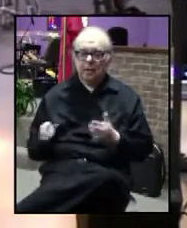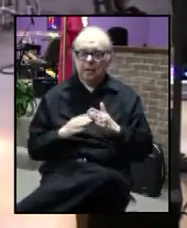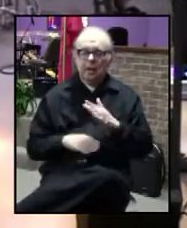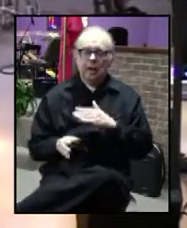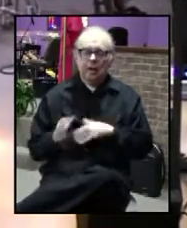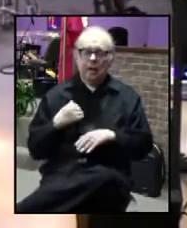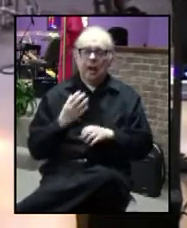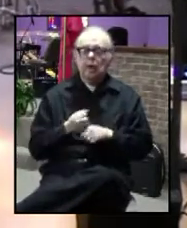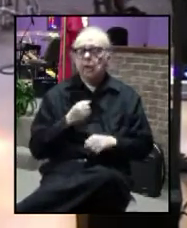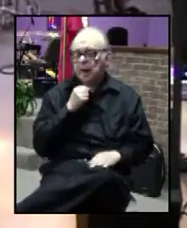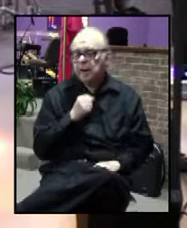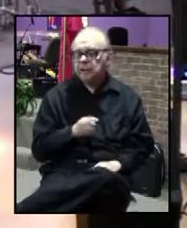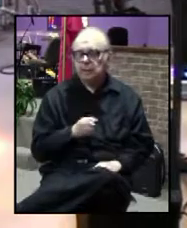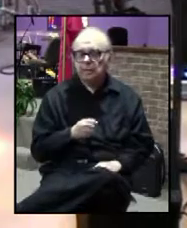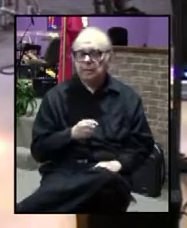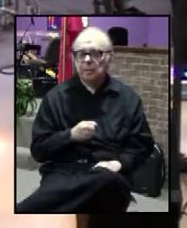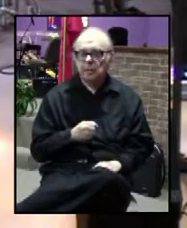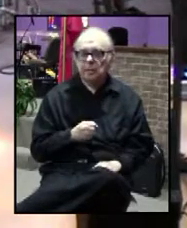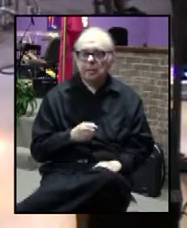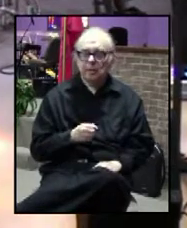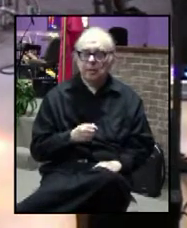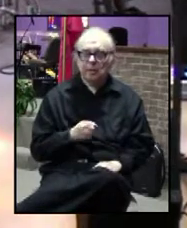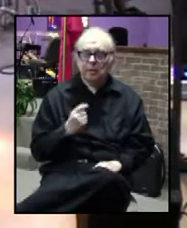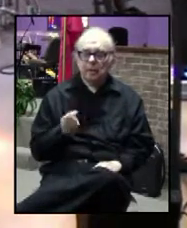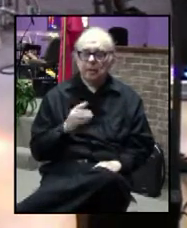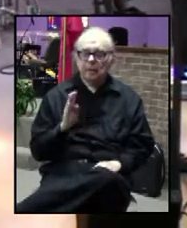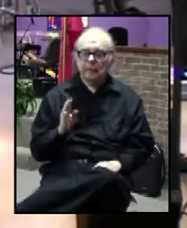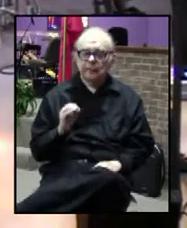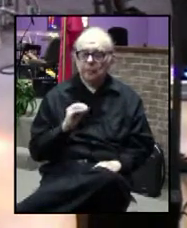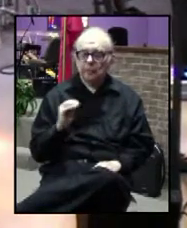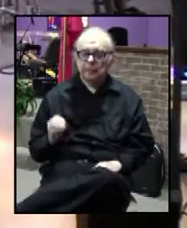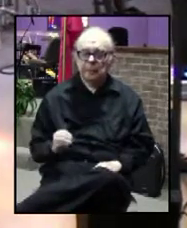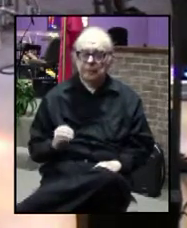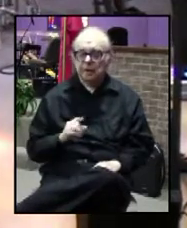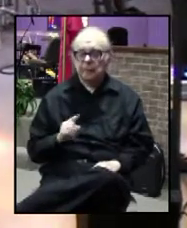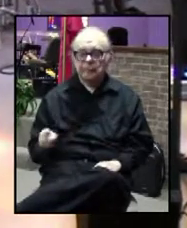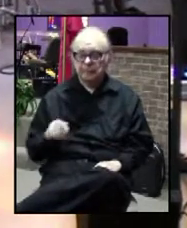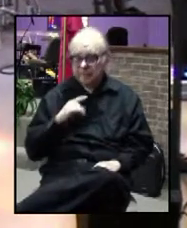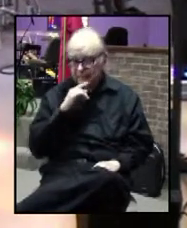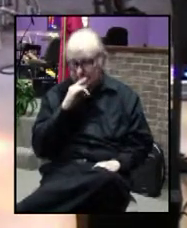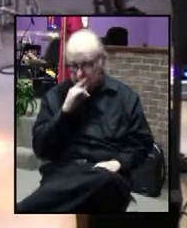our age, only 4% of them will be in church.